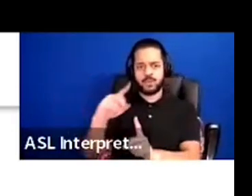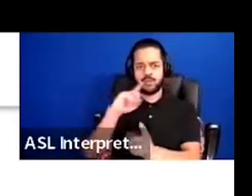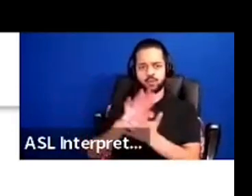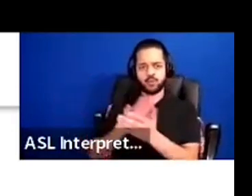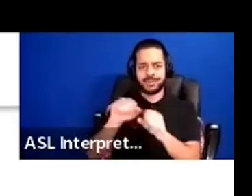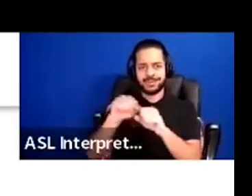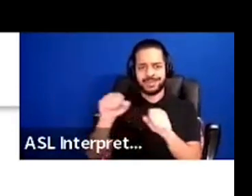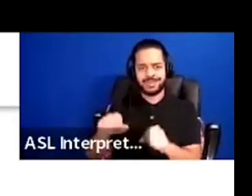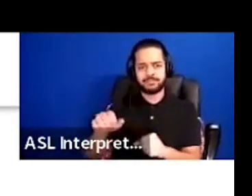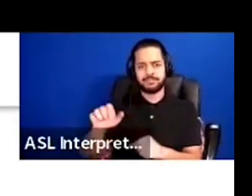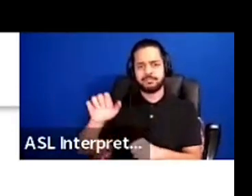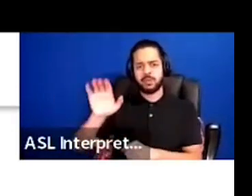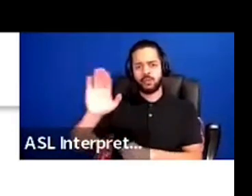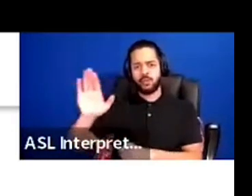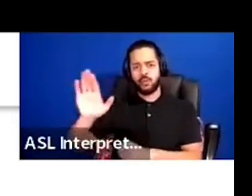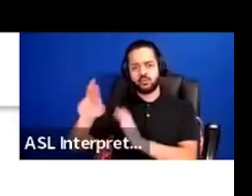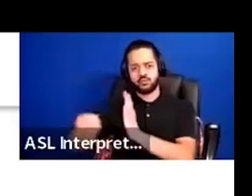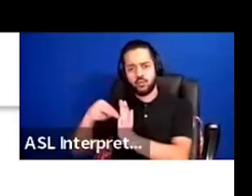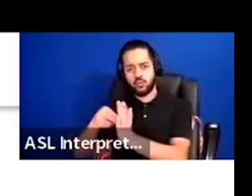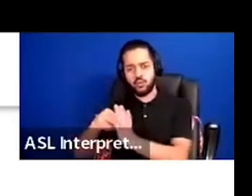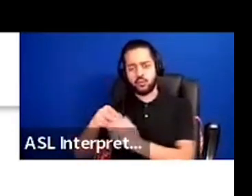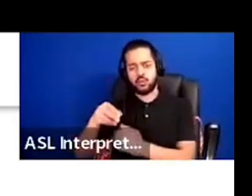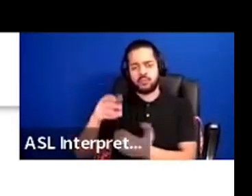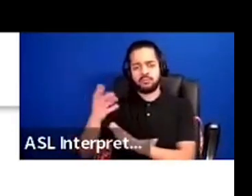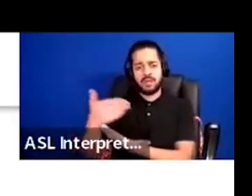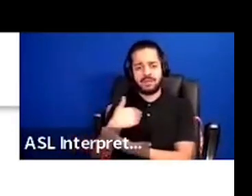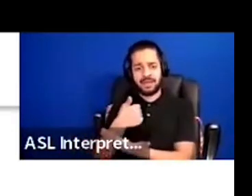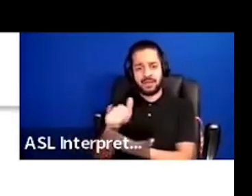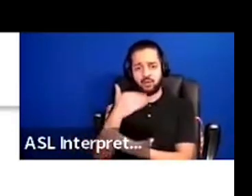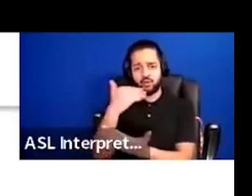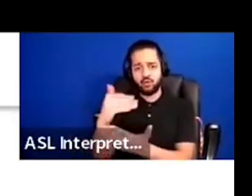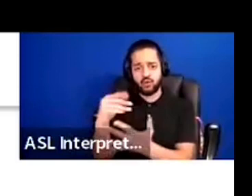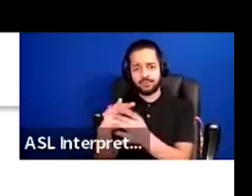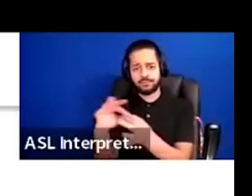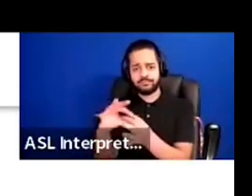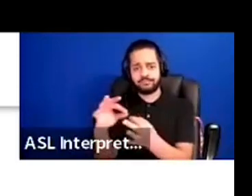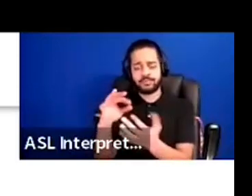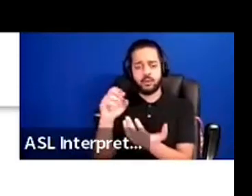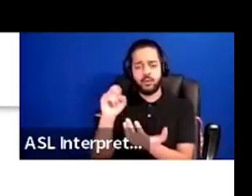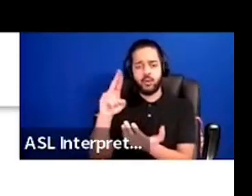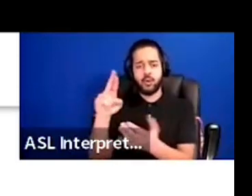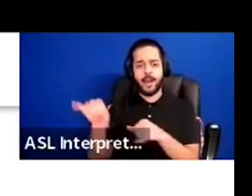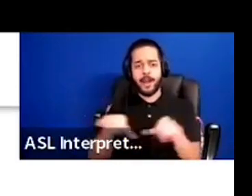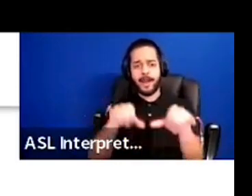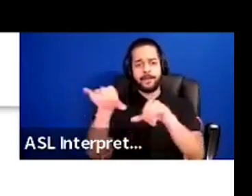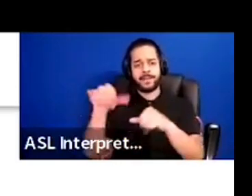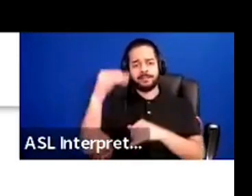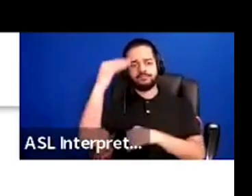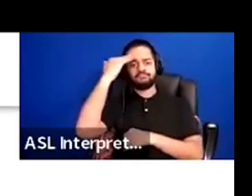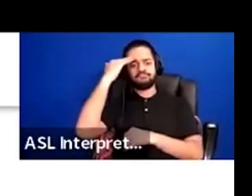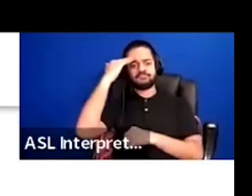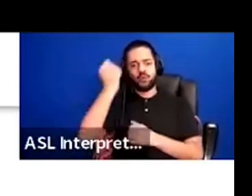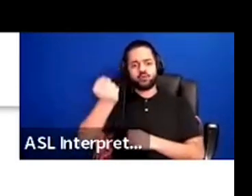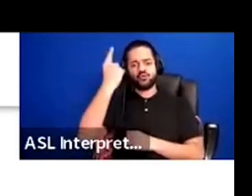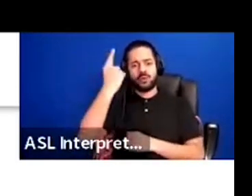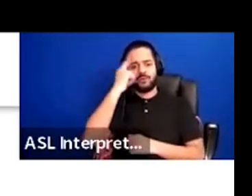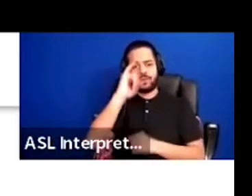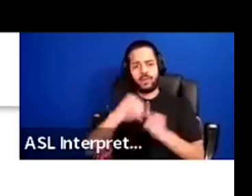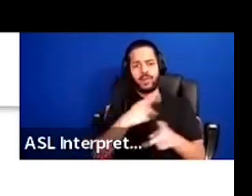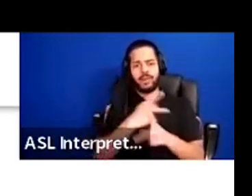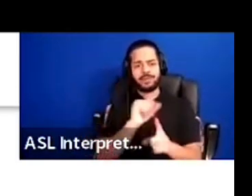working, is there a good common shared understanding of what to do in that particular situation, the situation of